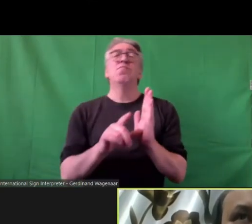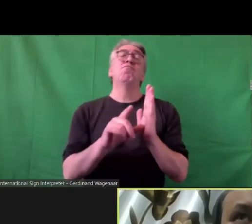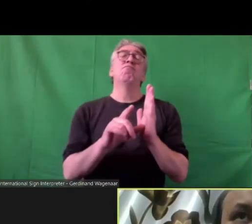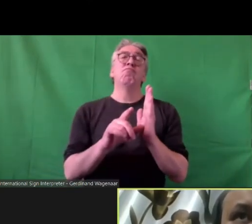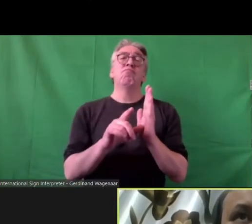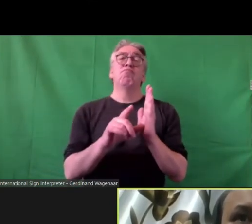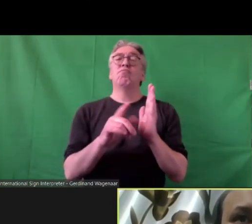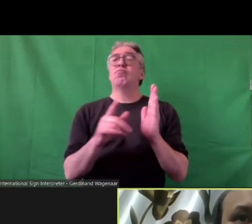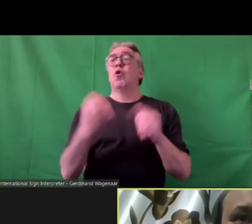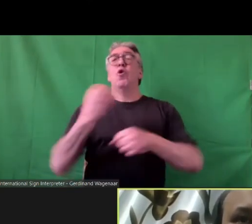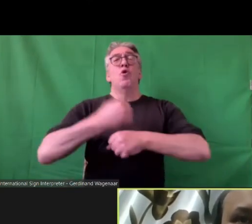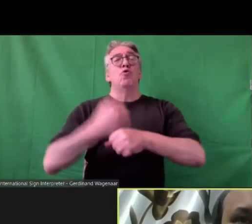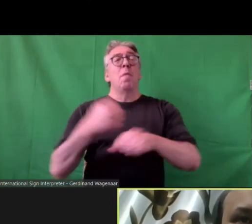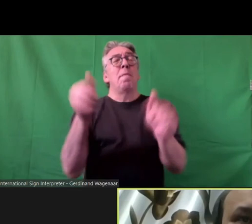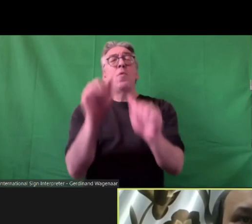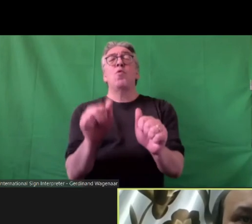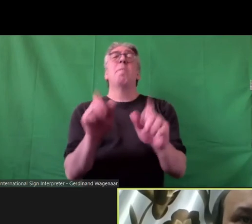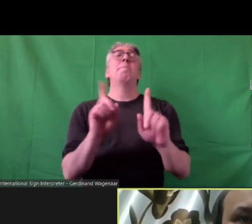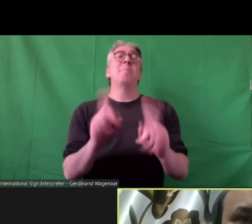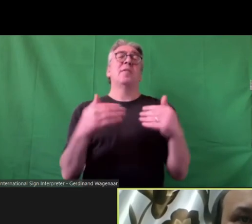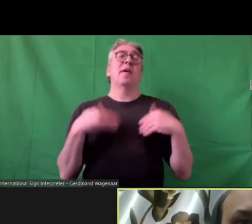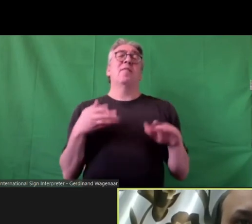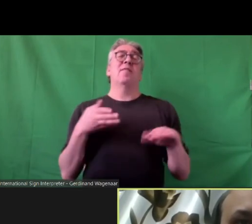platforms, job portal must be accessible for all.